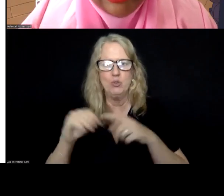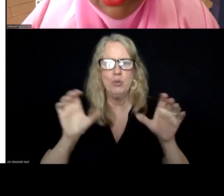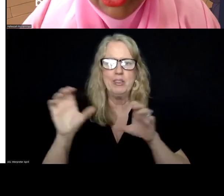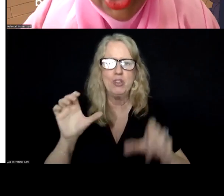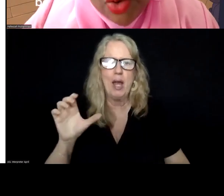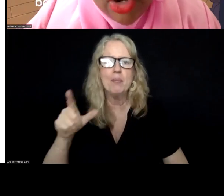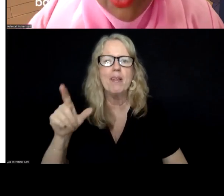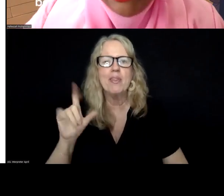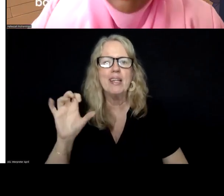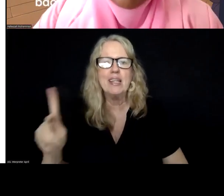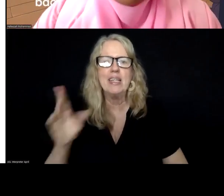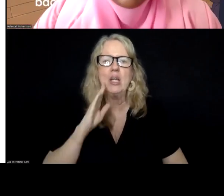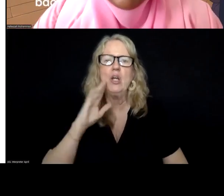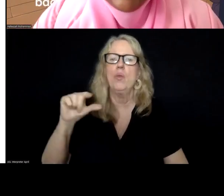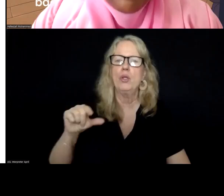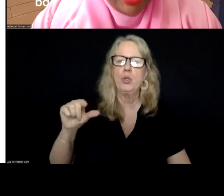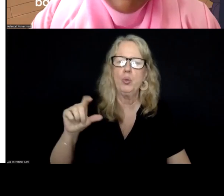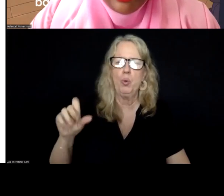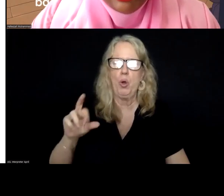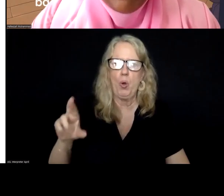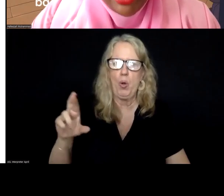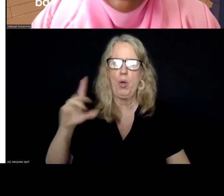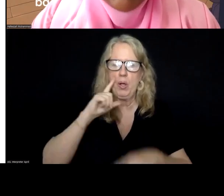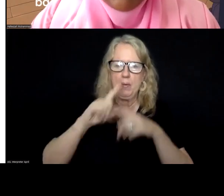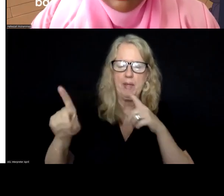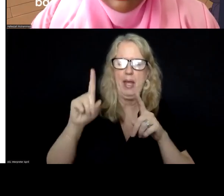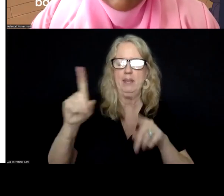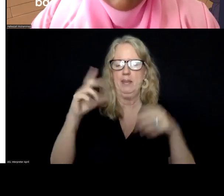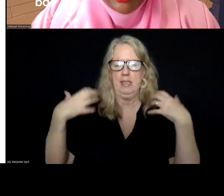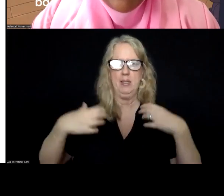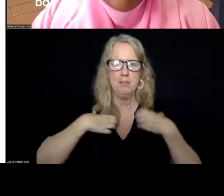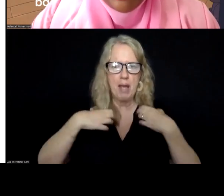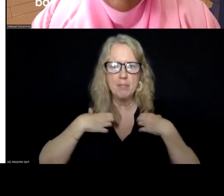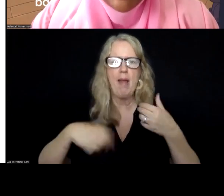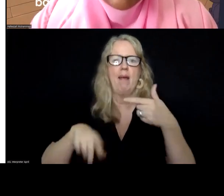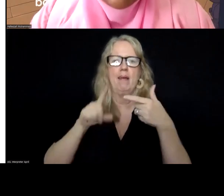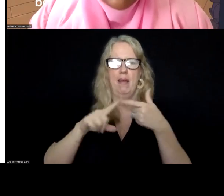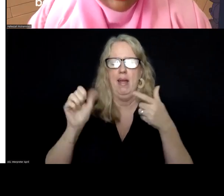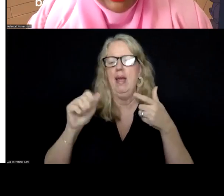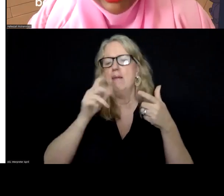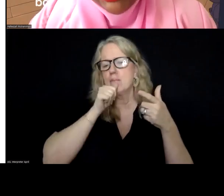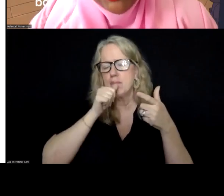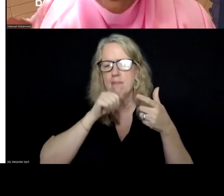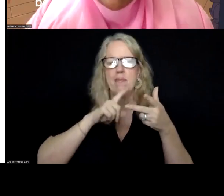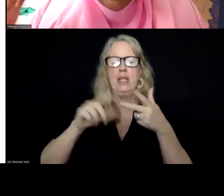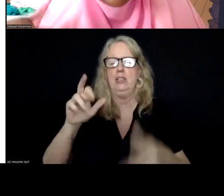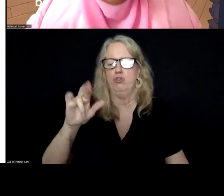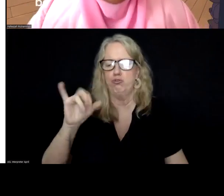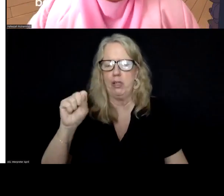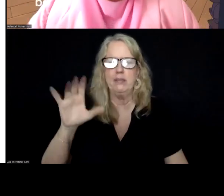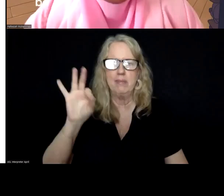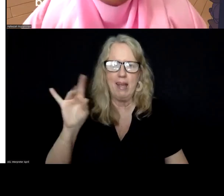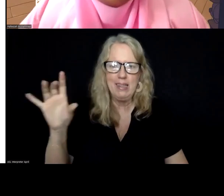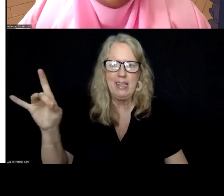you can scan the QR code. The ID is backpack and the password is crisis 988. So we're trying to tie